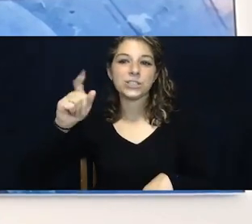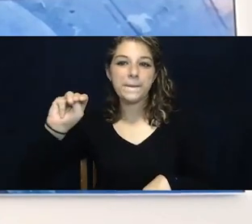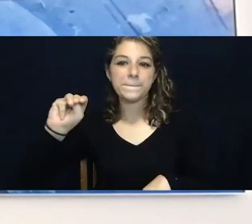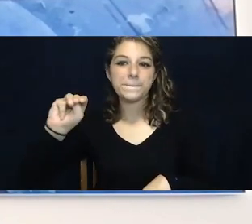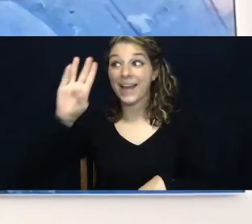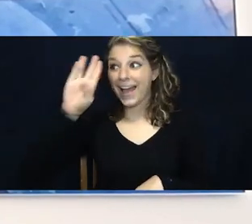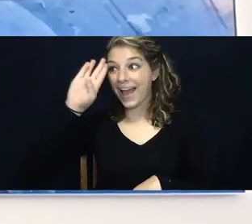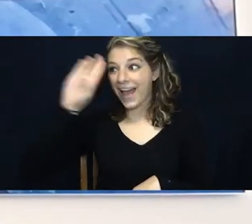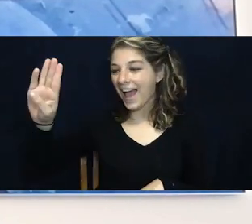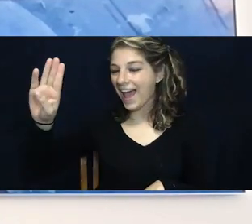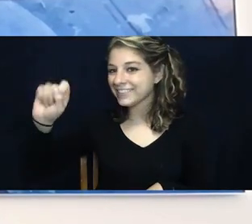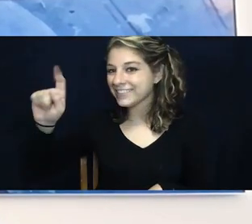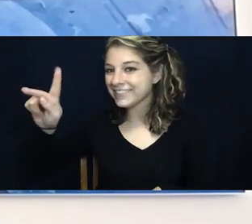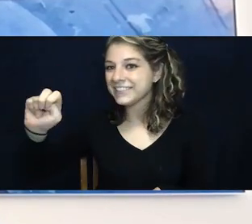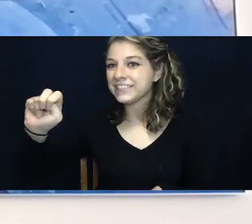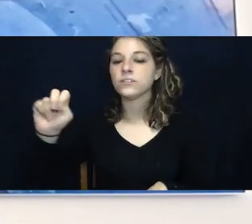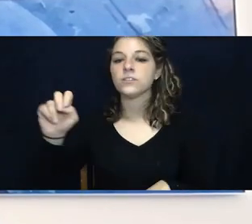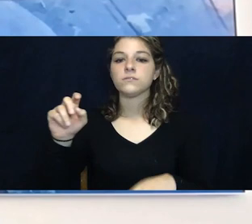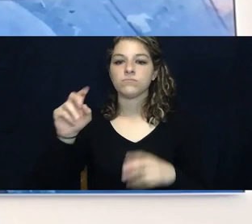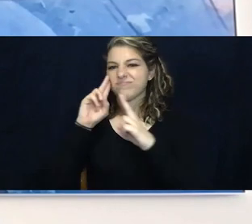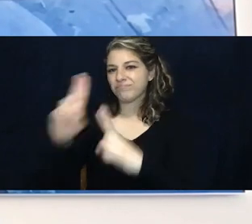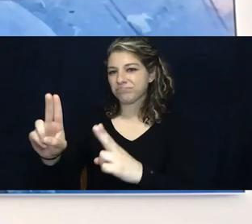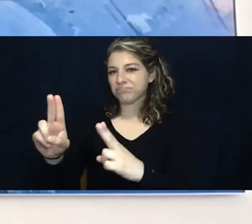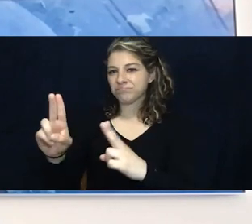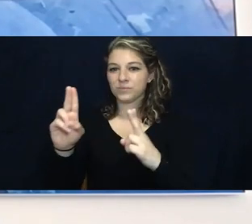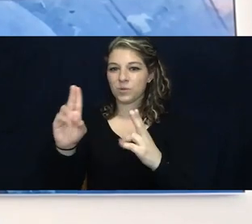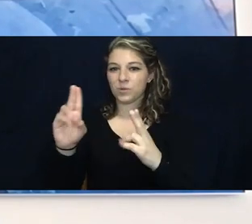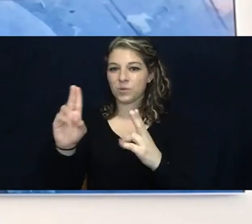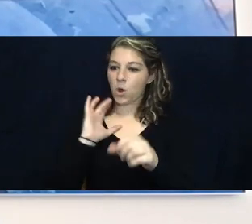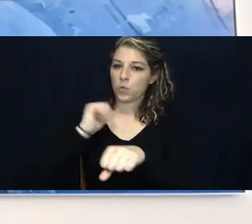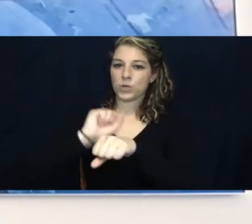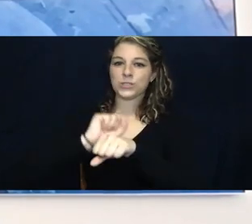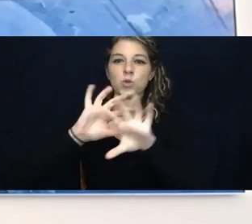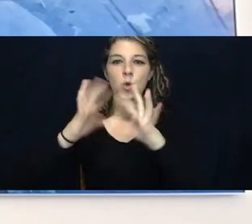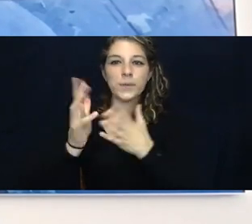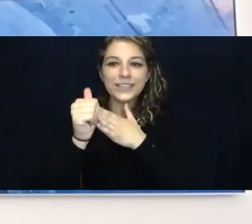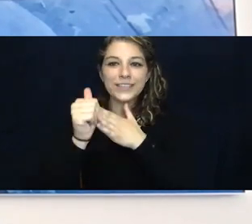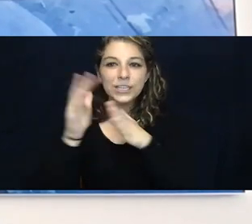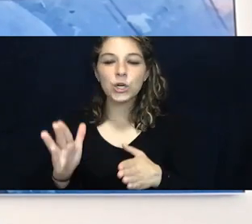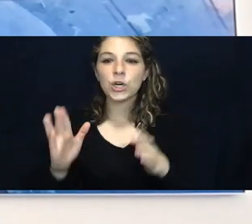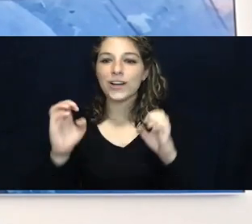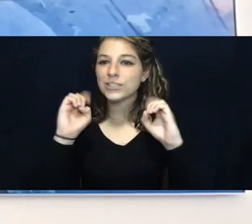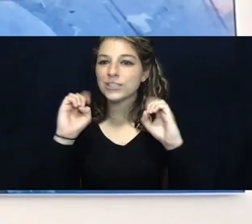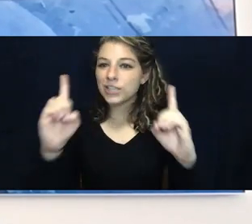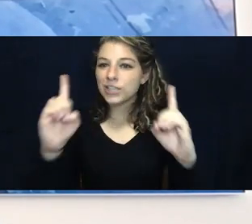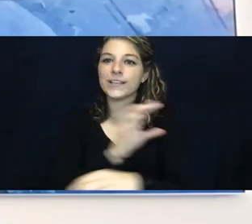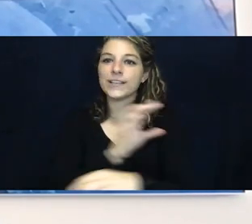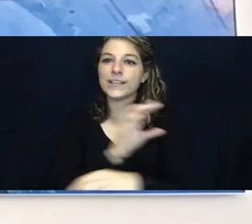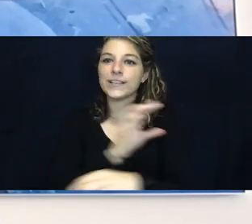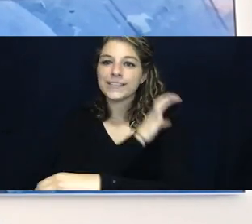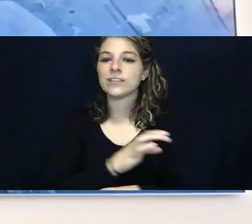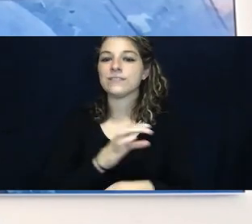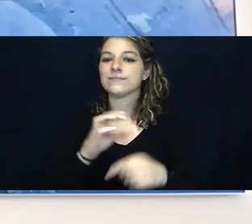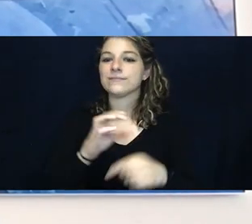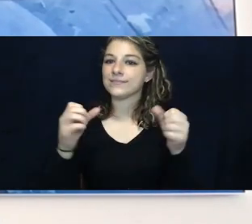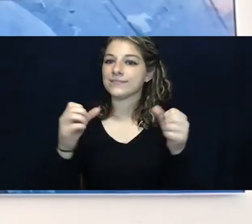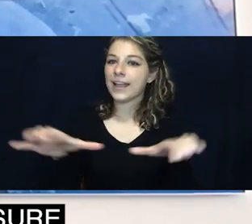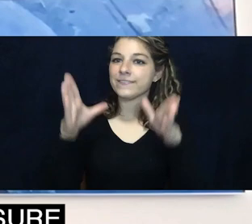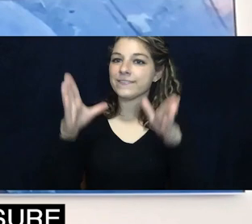Dr. Perlman. Hi, Steve. It's just a true honor to honor your work as a global leader, educator, clinician,